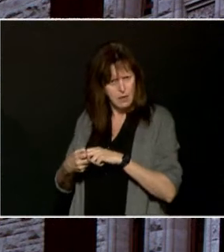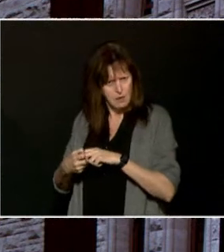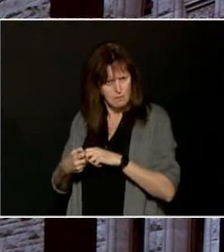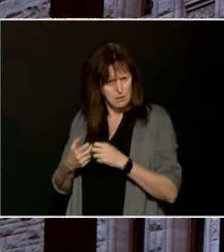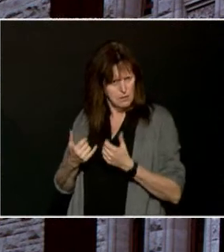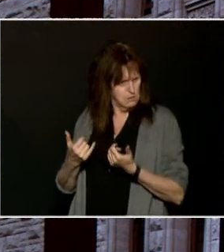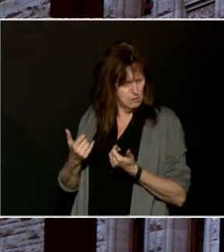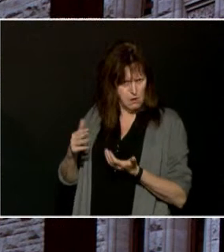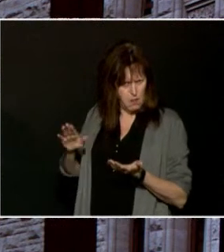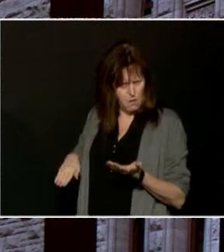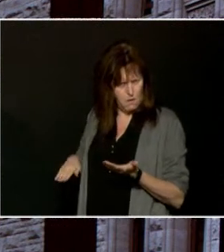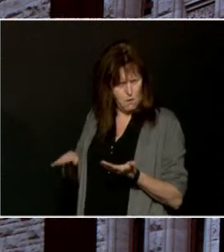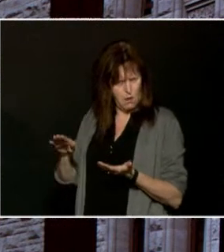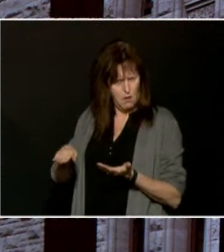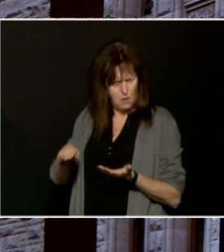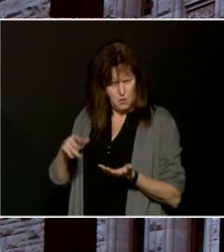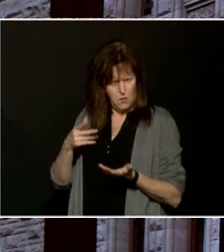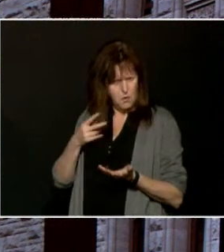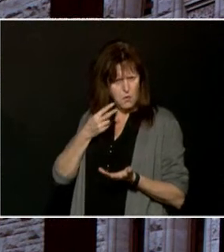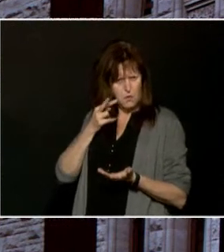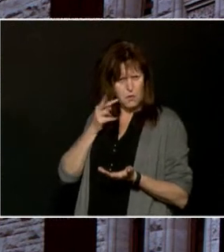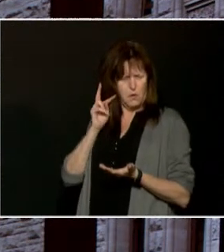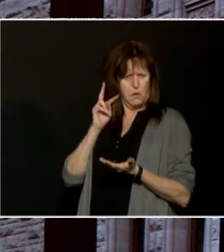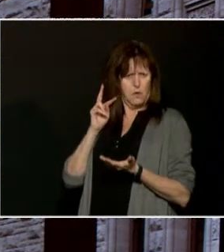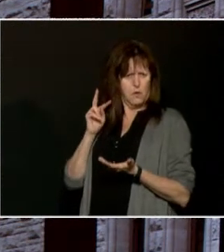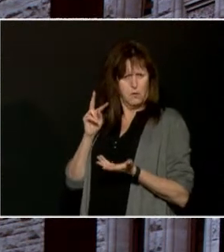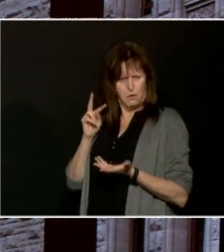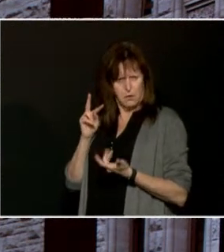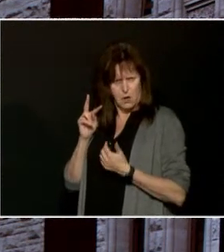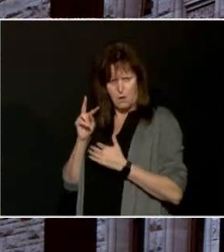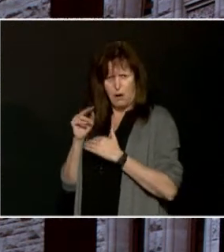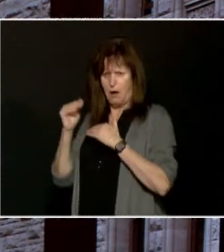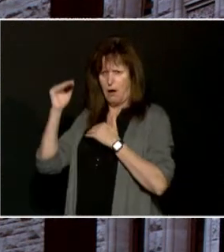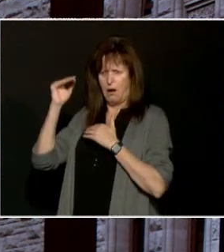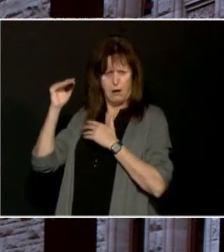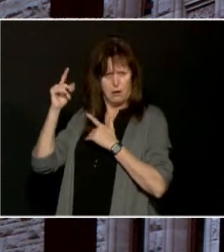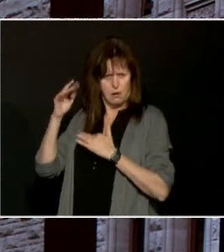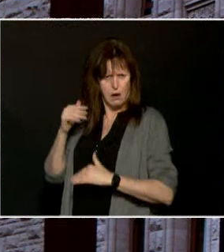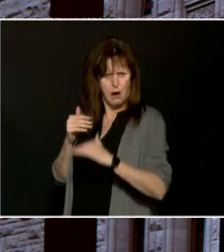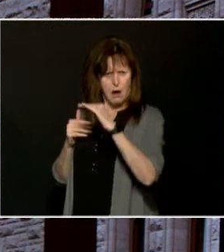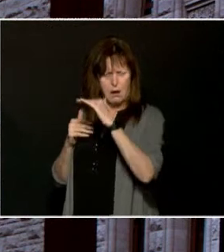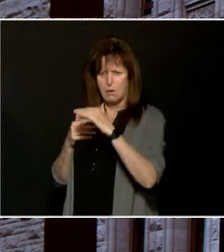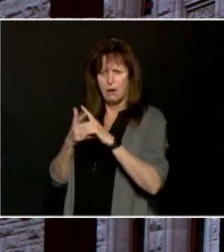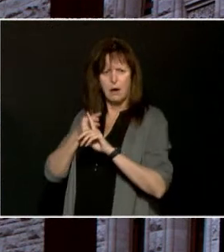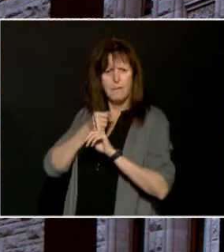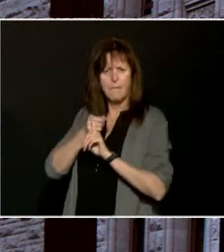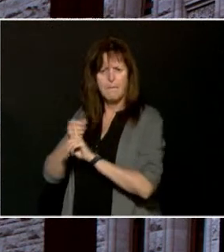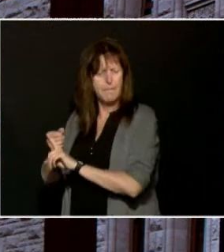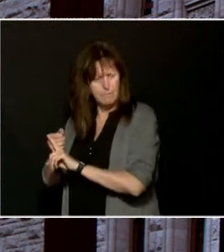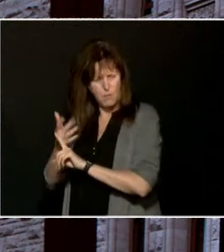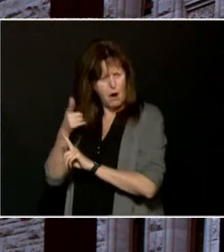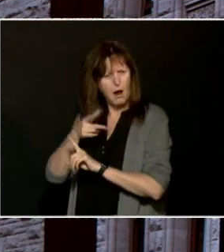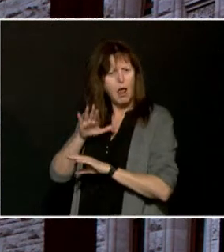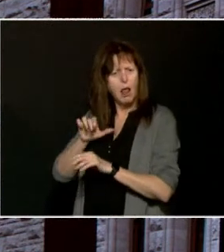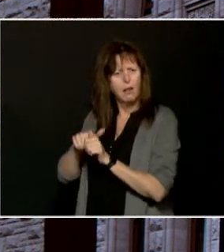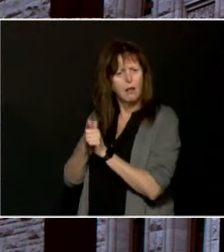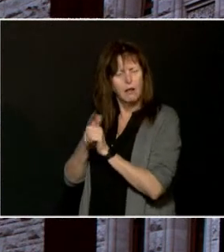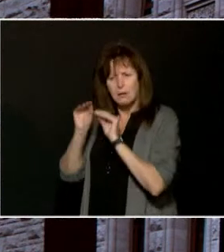the days before are probably higher. So our current 7-day average for daily COVID-19 cases is